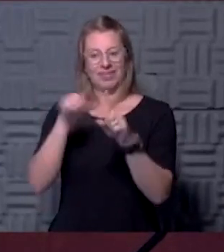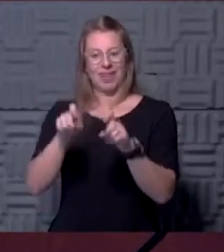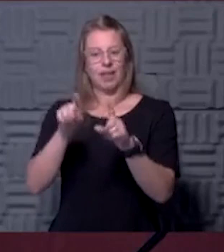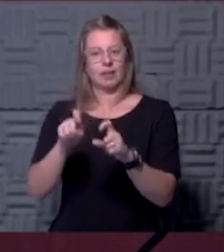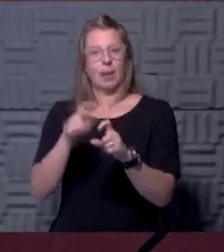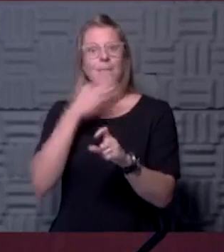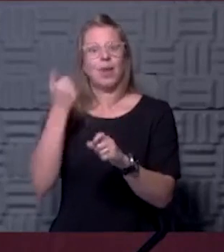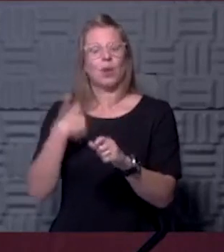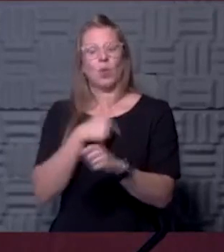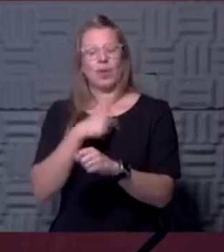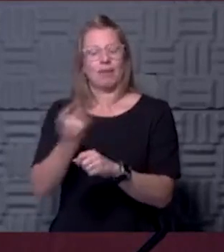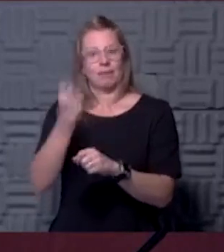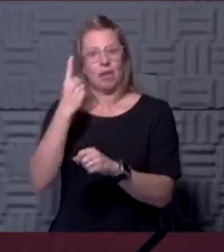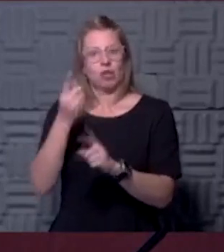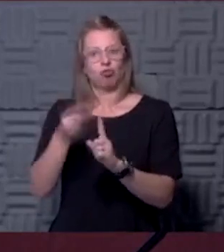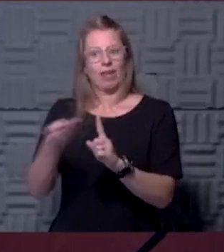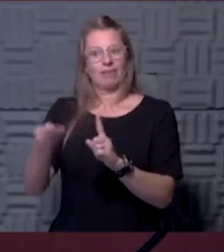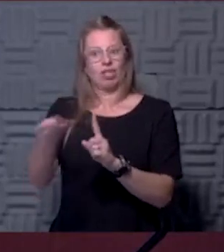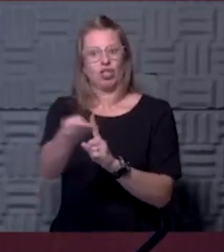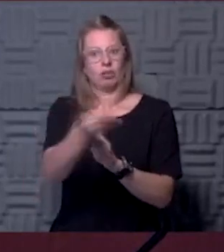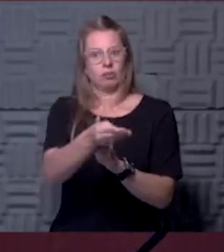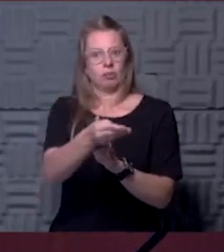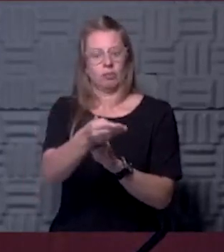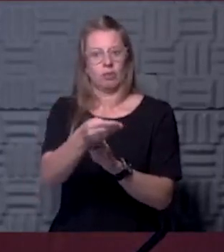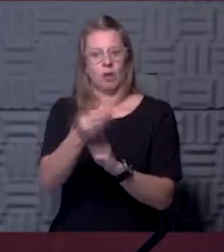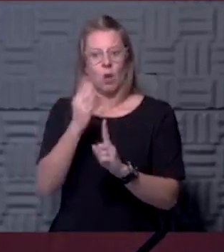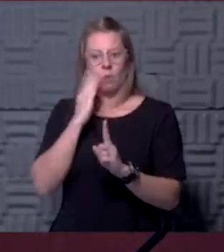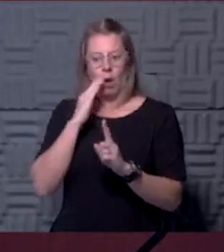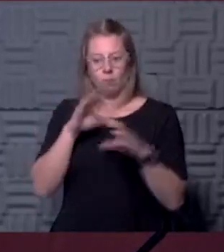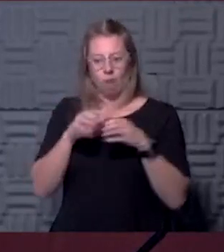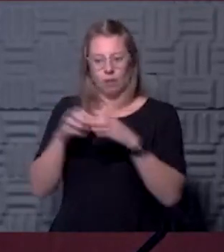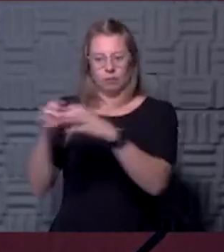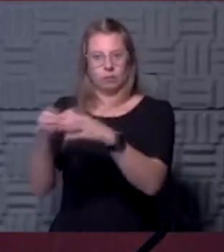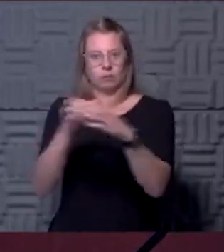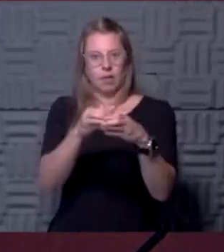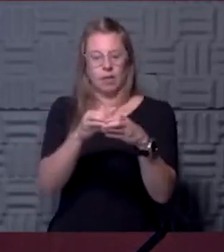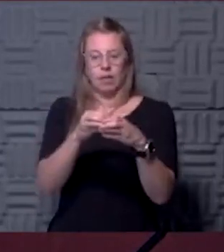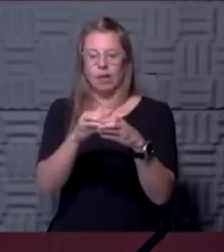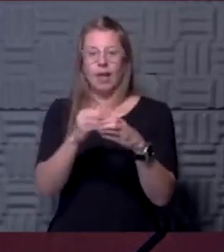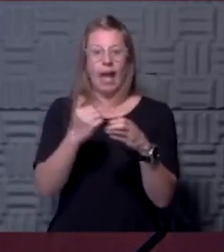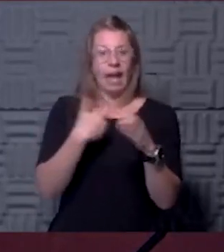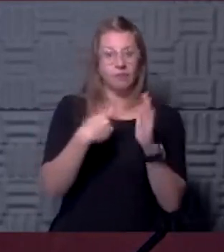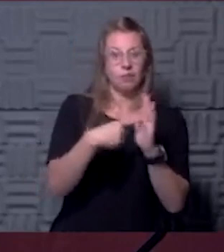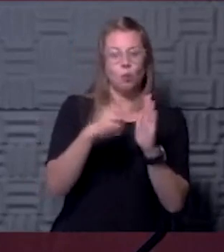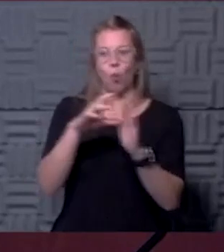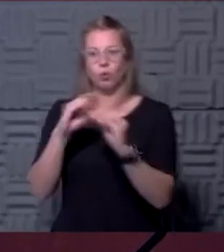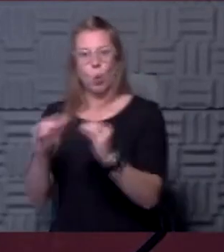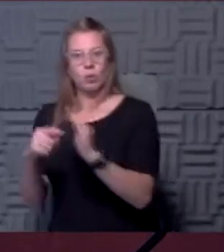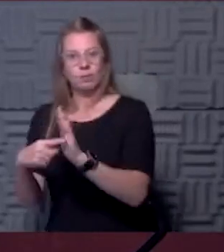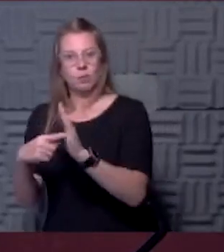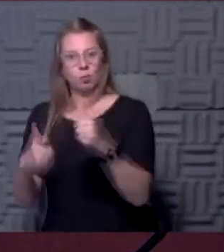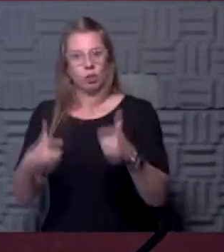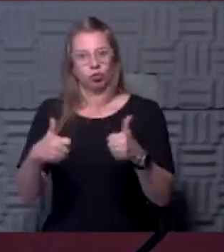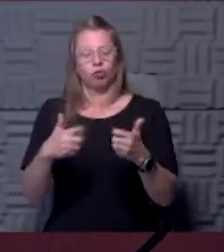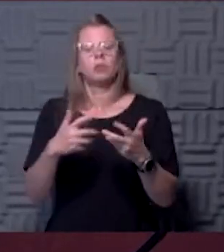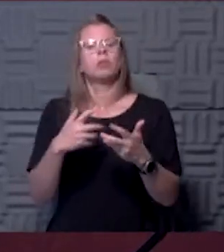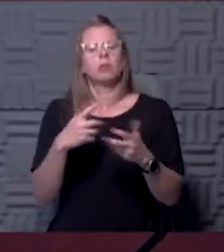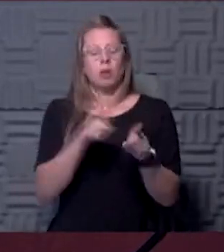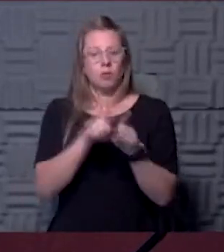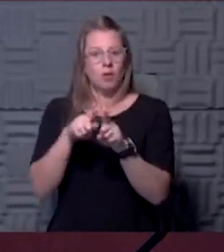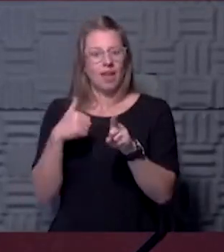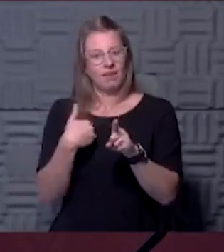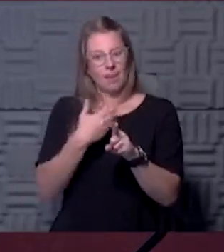we understand the transmission dynamics of this disease. We know where the pockets are, whether they are symptomatic or asymptomatic, and we have a better chance